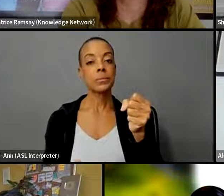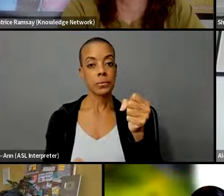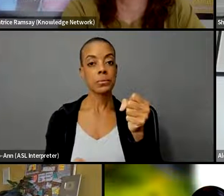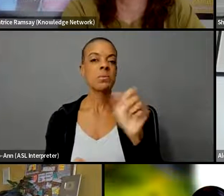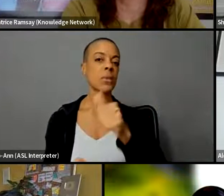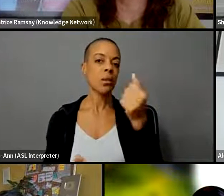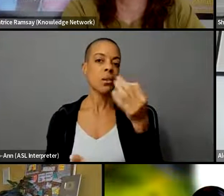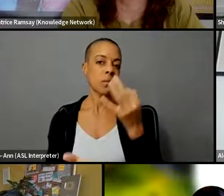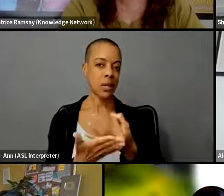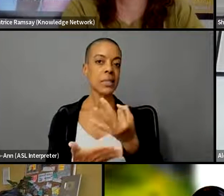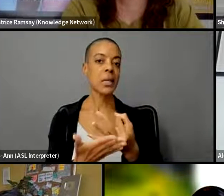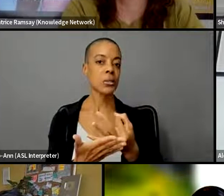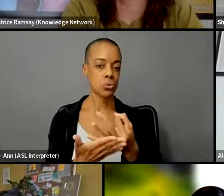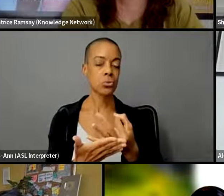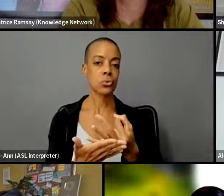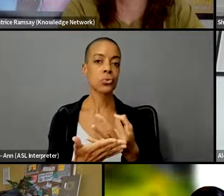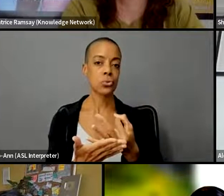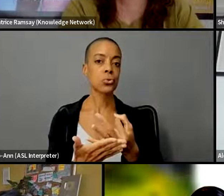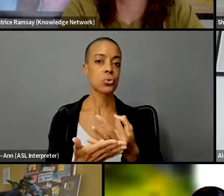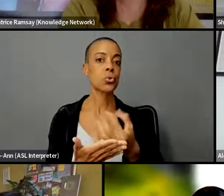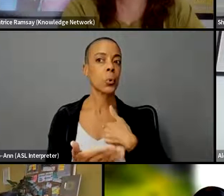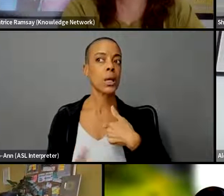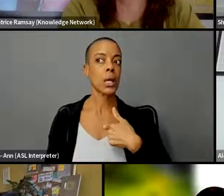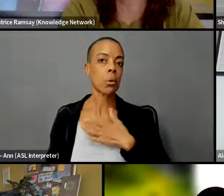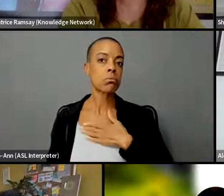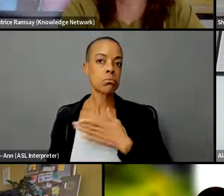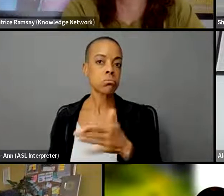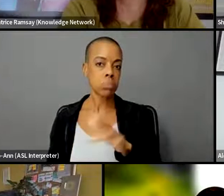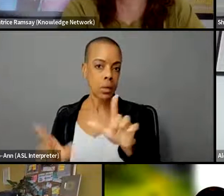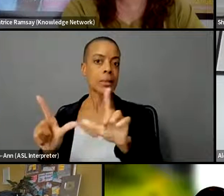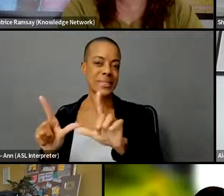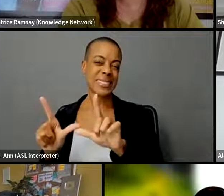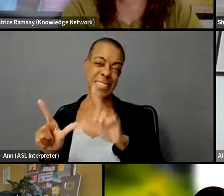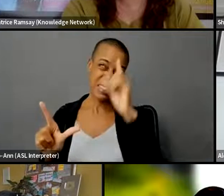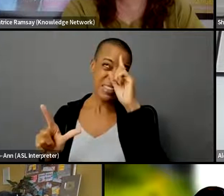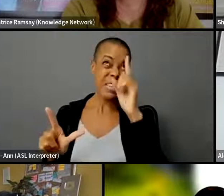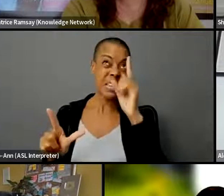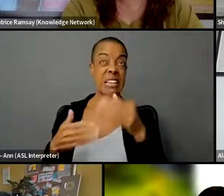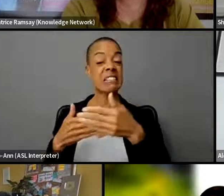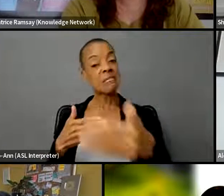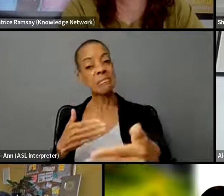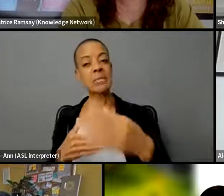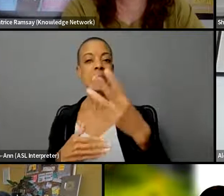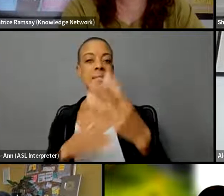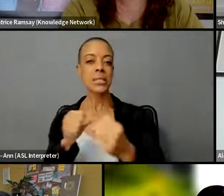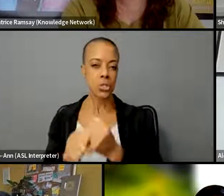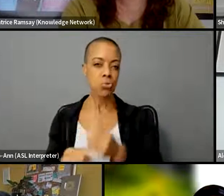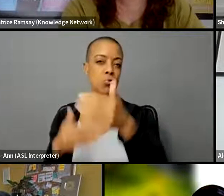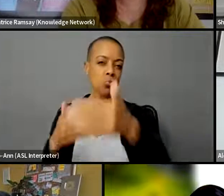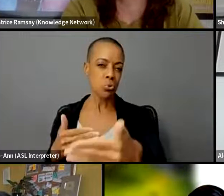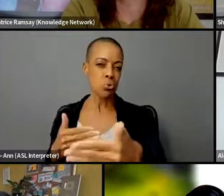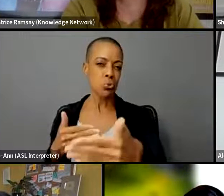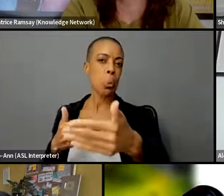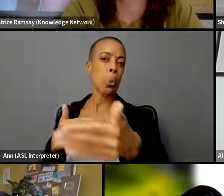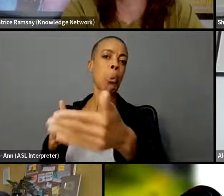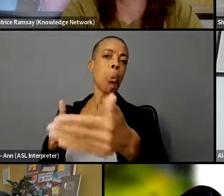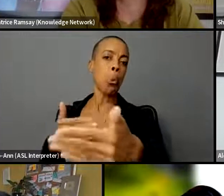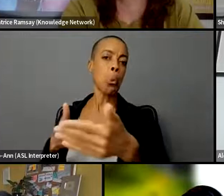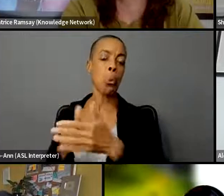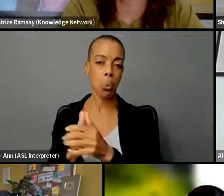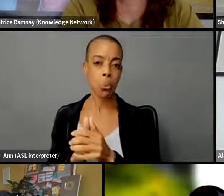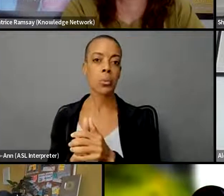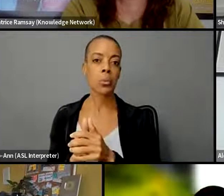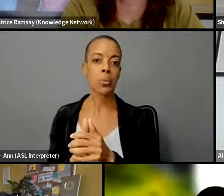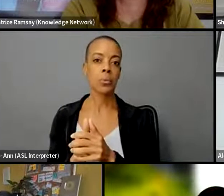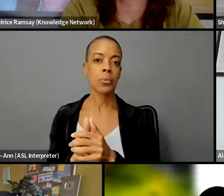financial structures, we will go into licensing, typically 6 years, sometimes a little longer, and we look at domestic